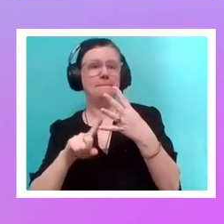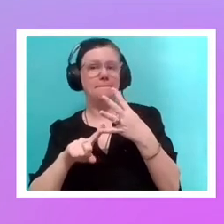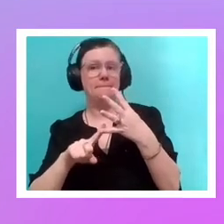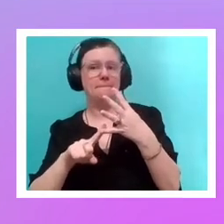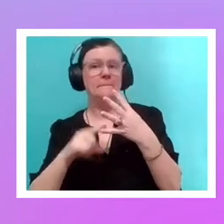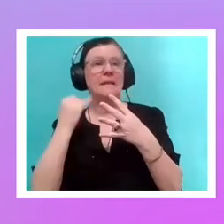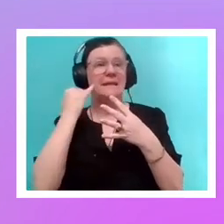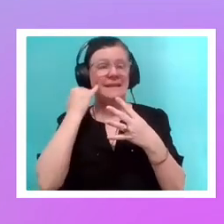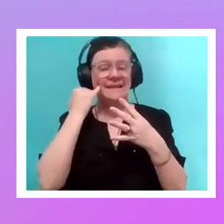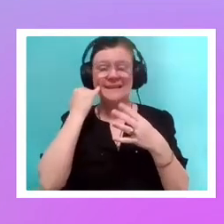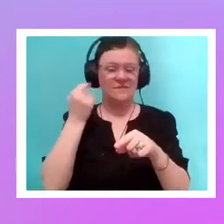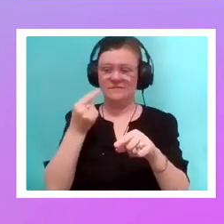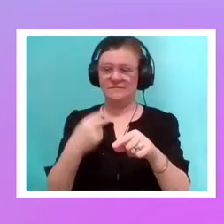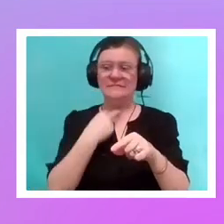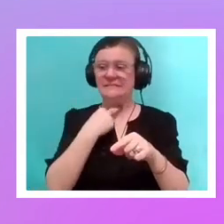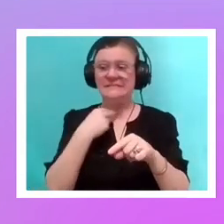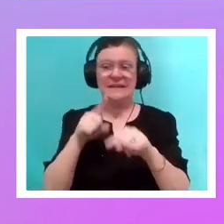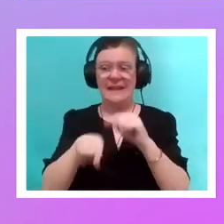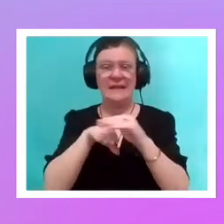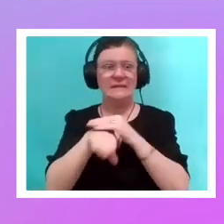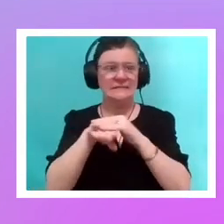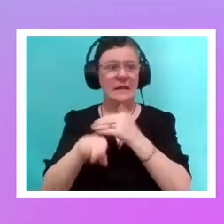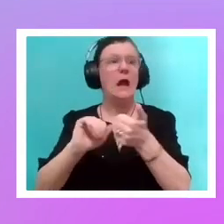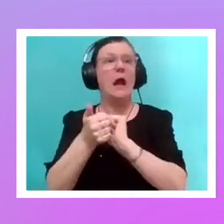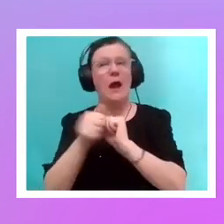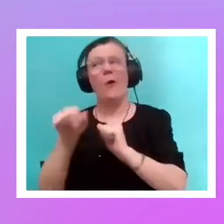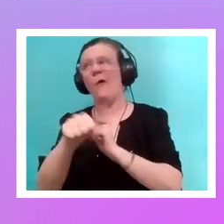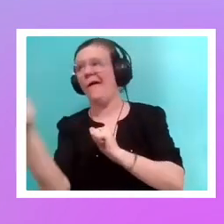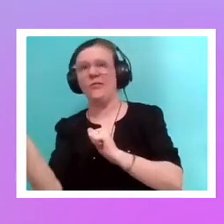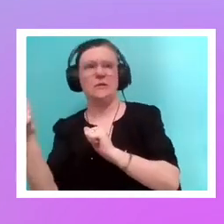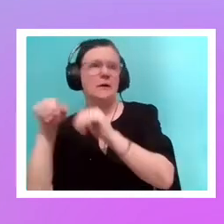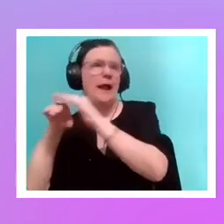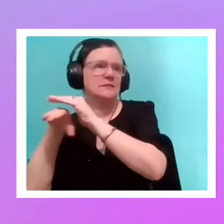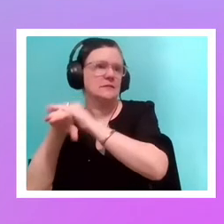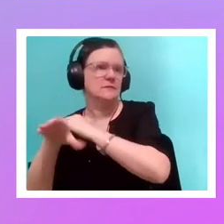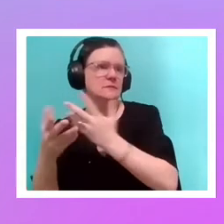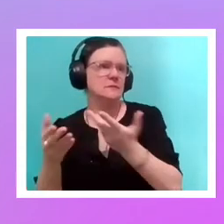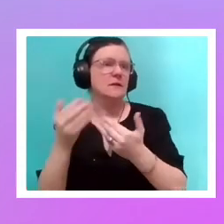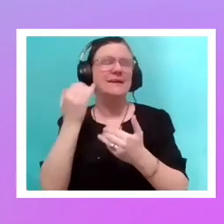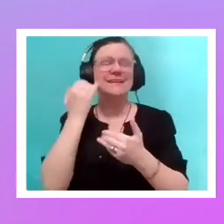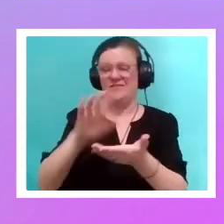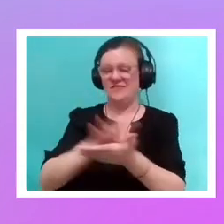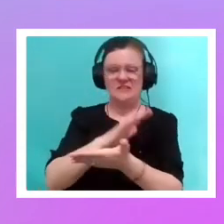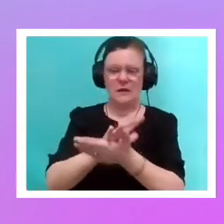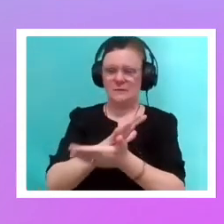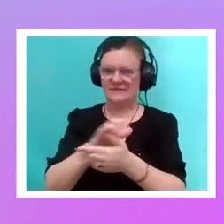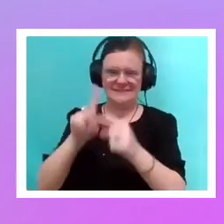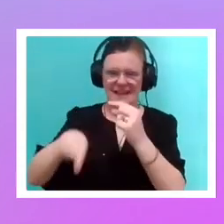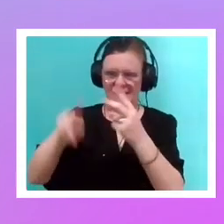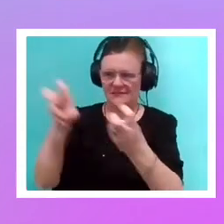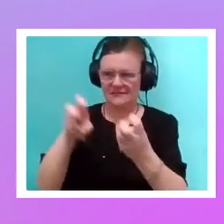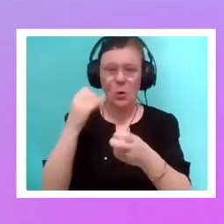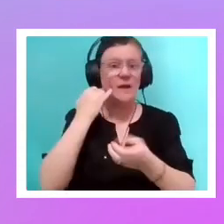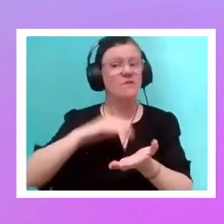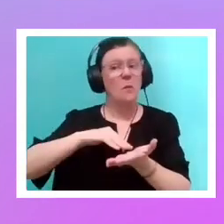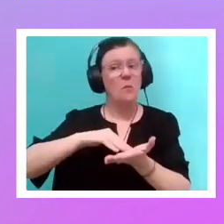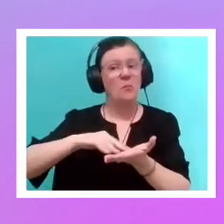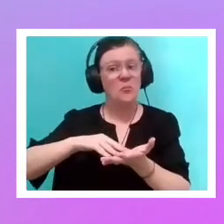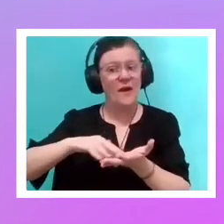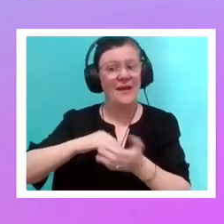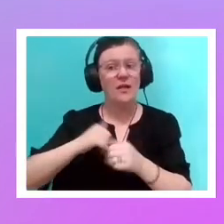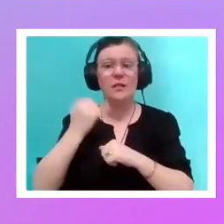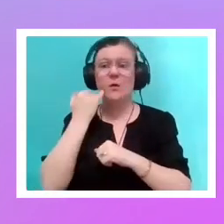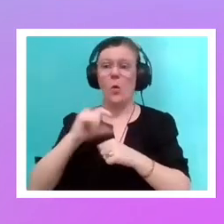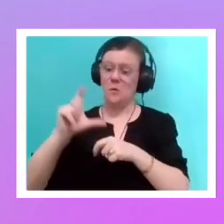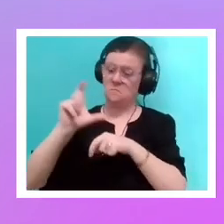accessible alternatives. So particularly in the case of documents, it might be they need a version in Braille or large print